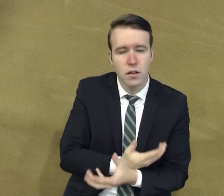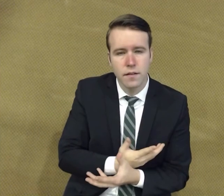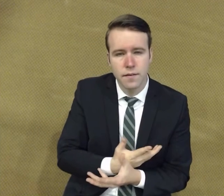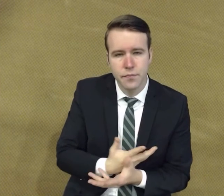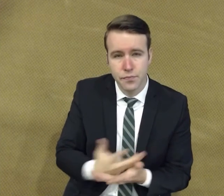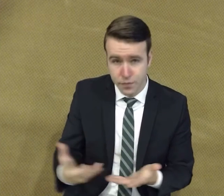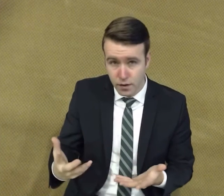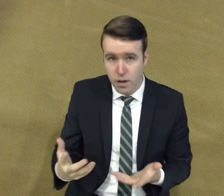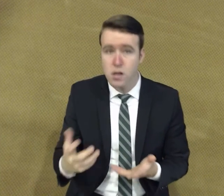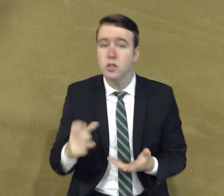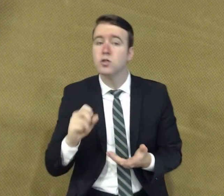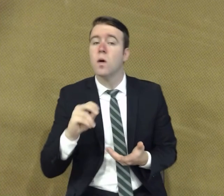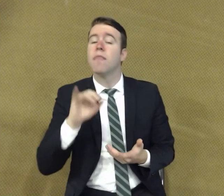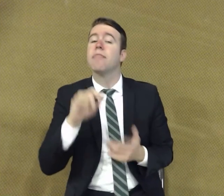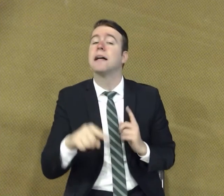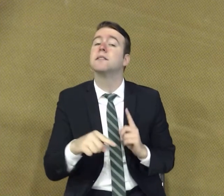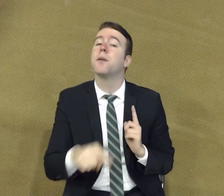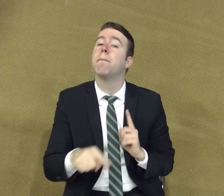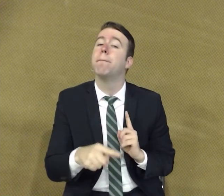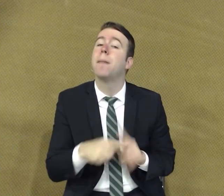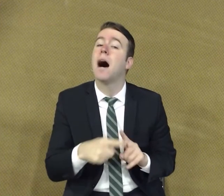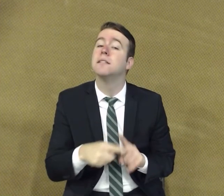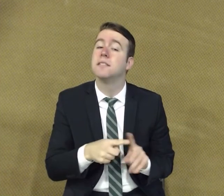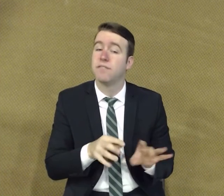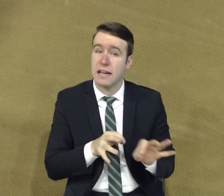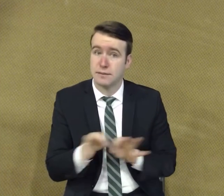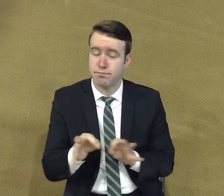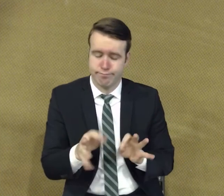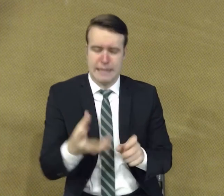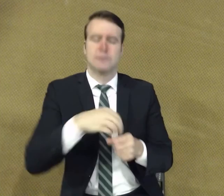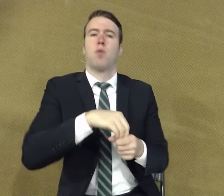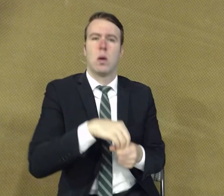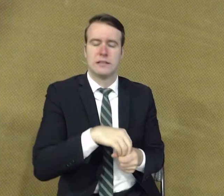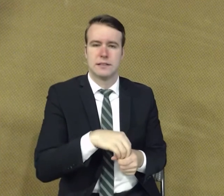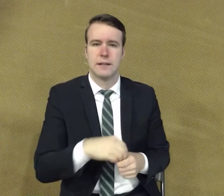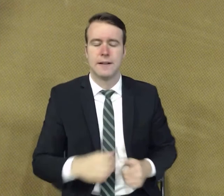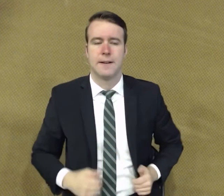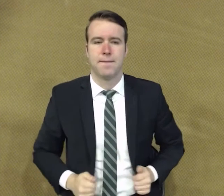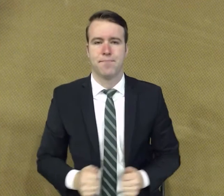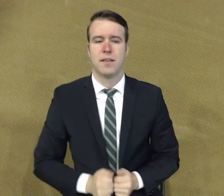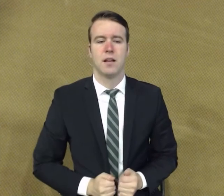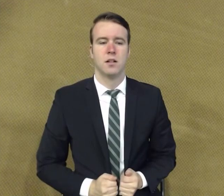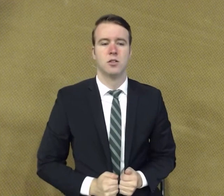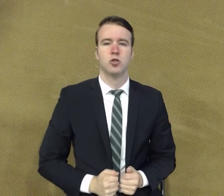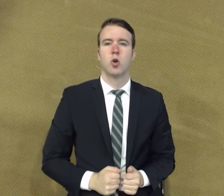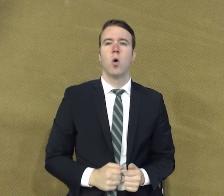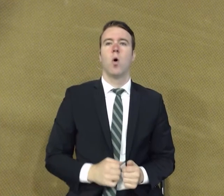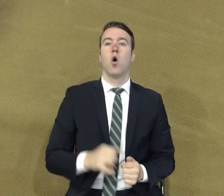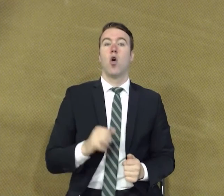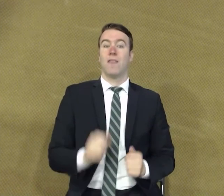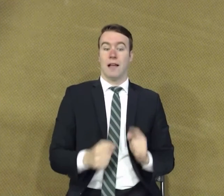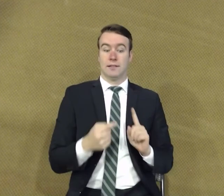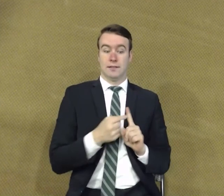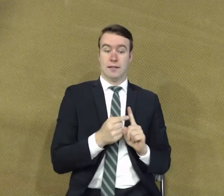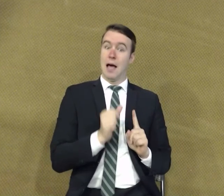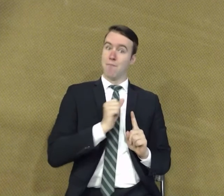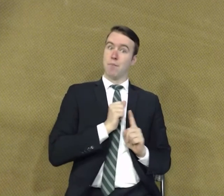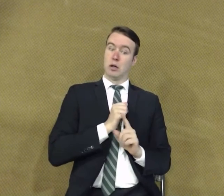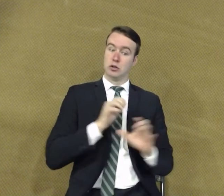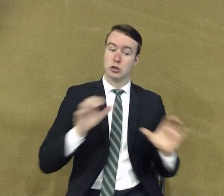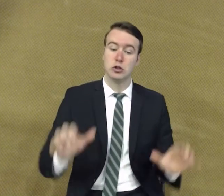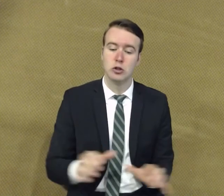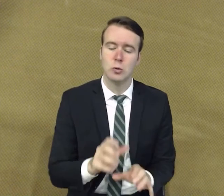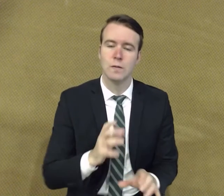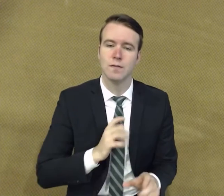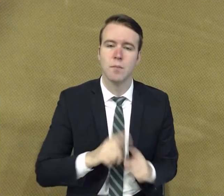And so that's the positive exploits. And so that's them personally doing it. And then there's